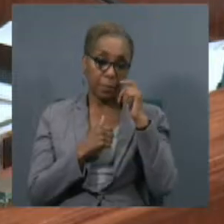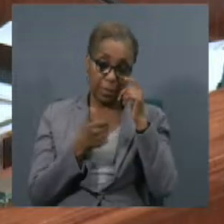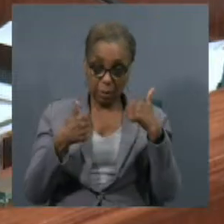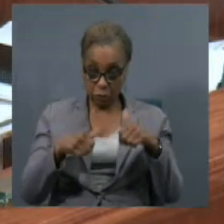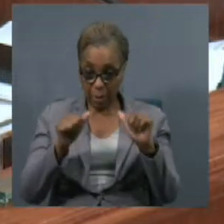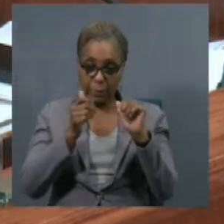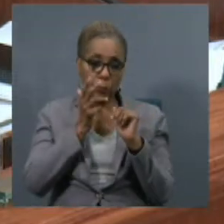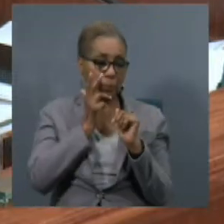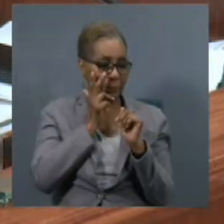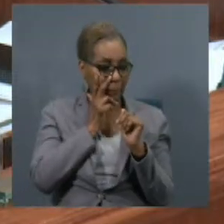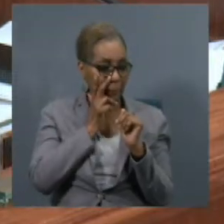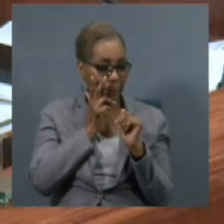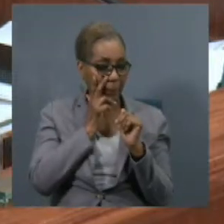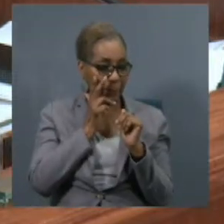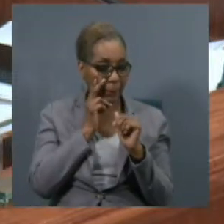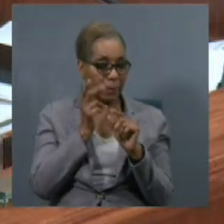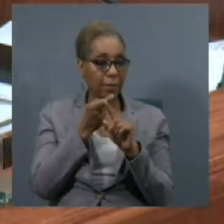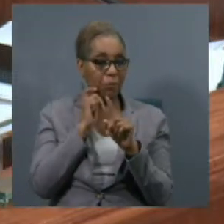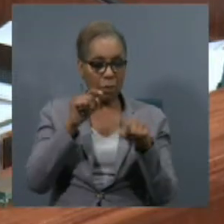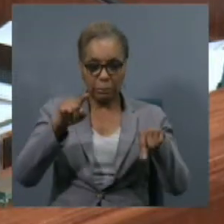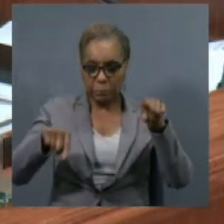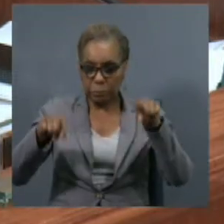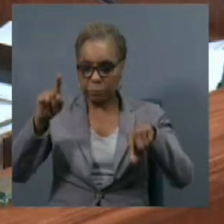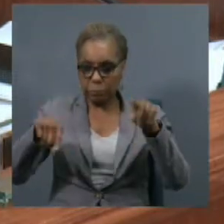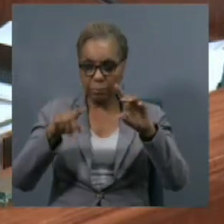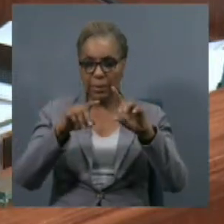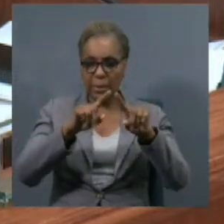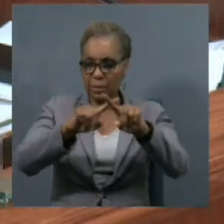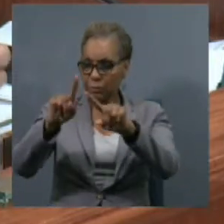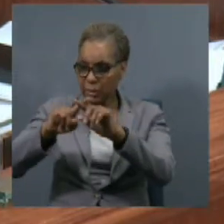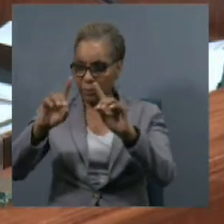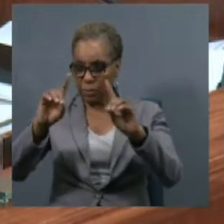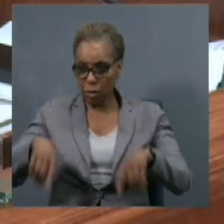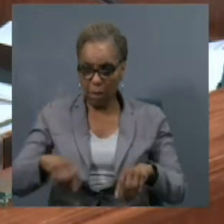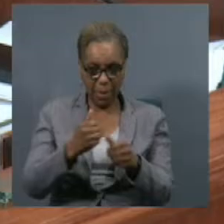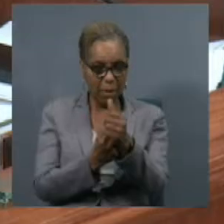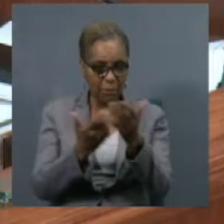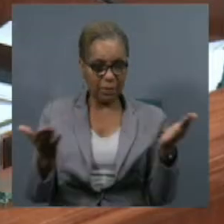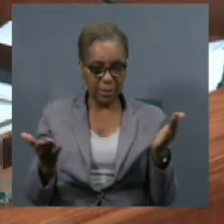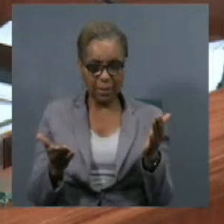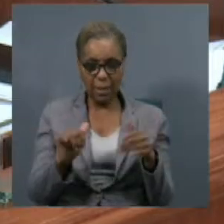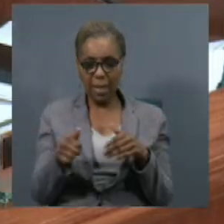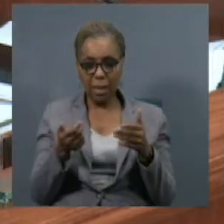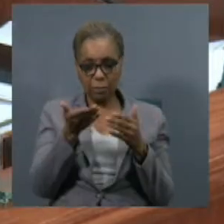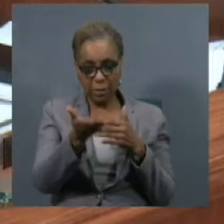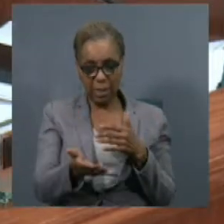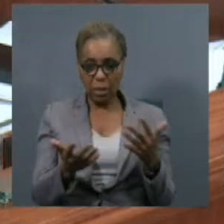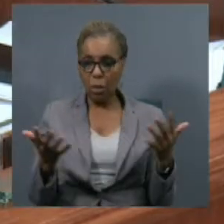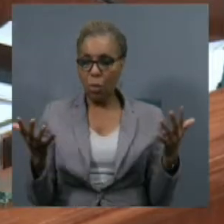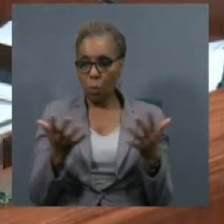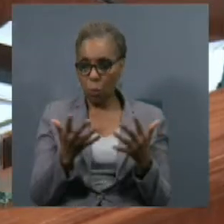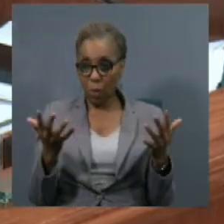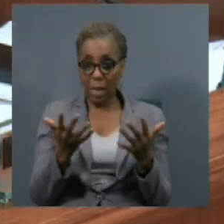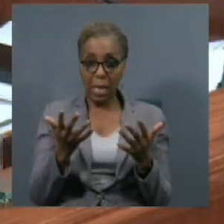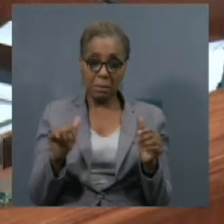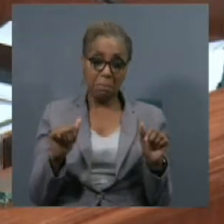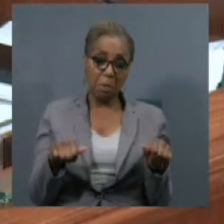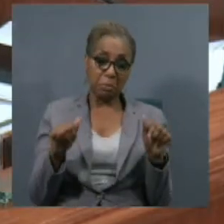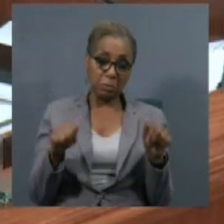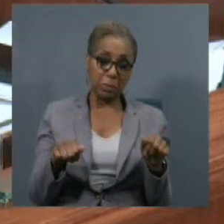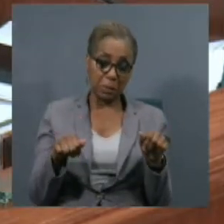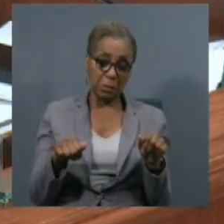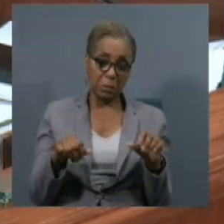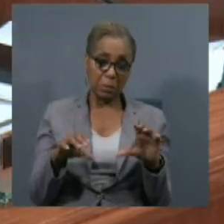try to see from the various documents and everything else that's there, what might be done